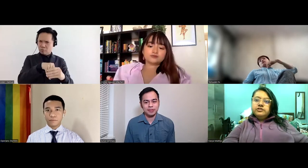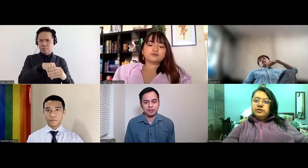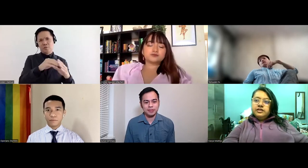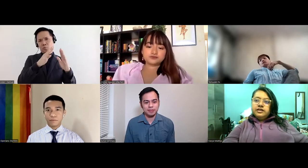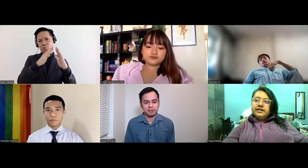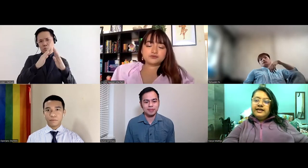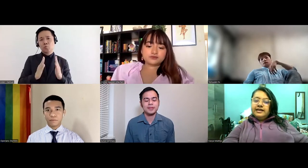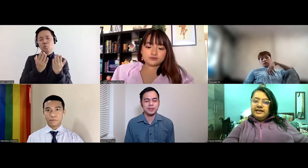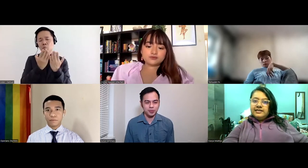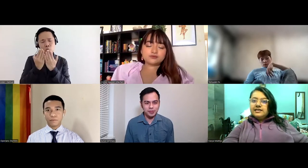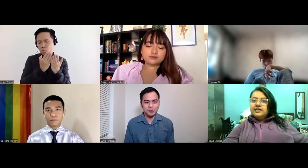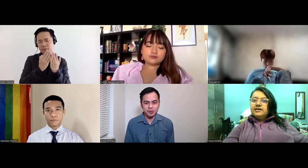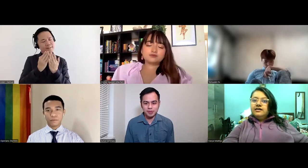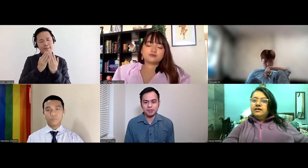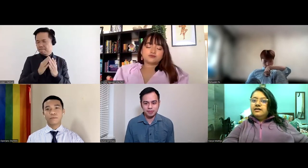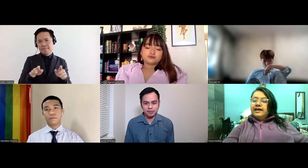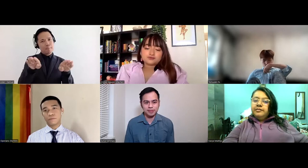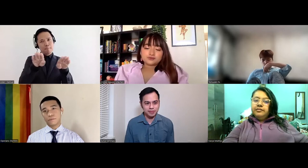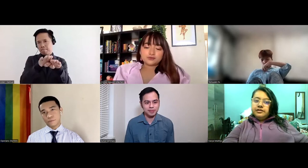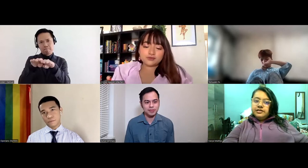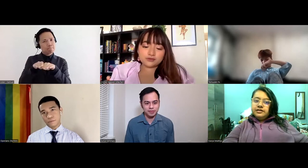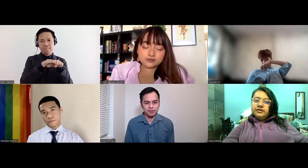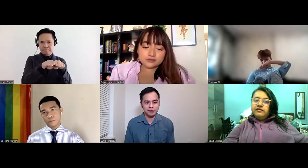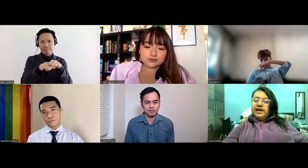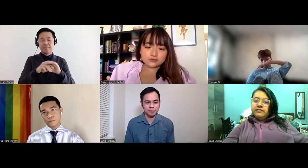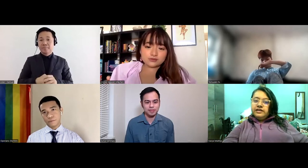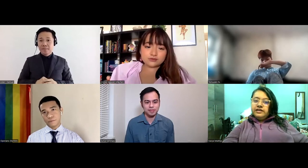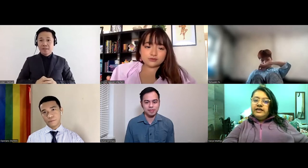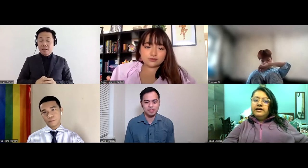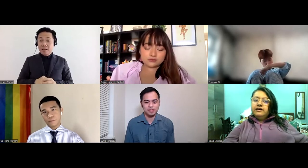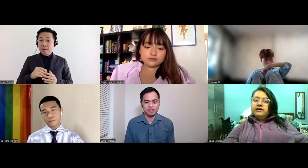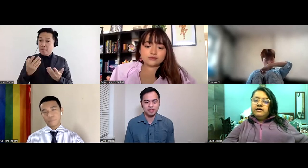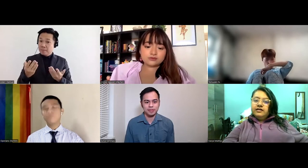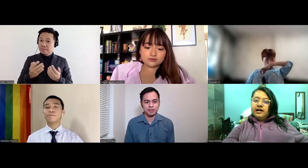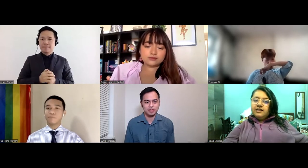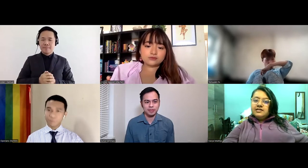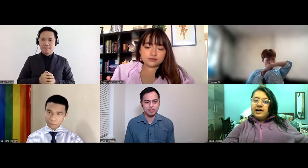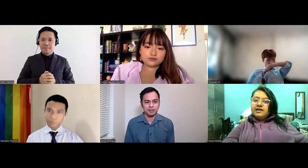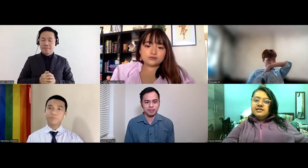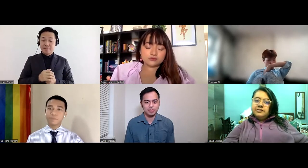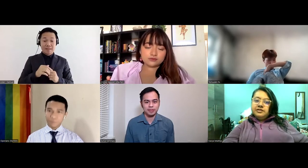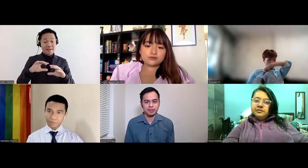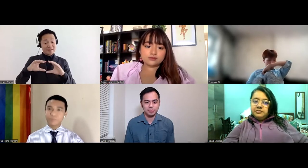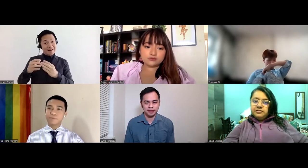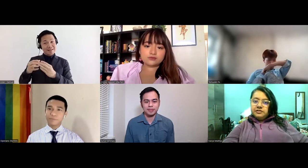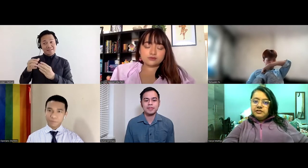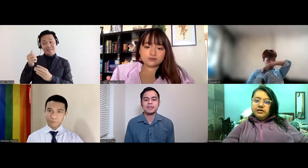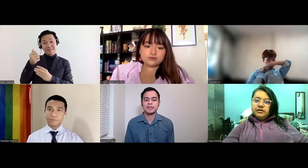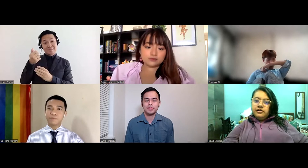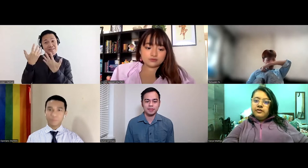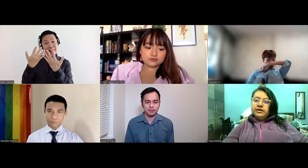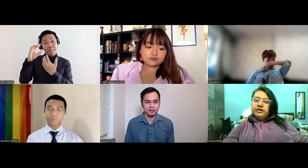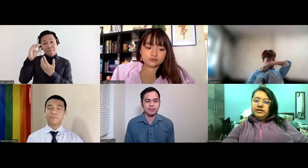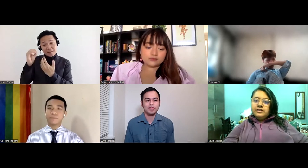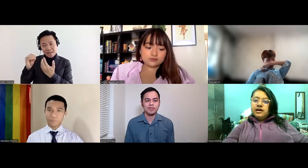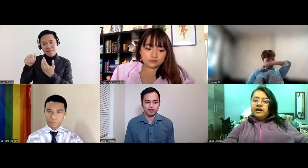would ensure that at least 10% of every class has disabled people, you